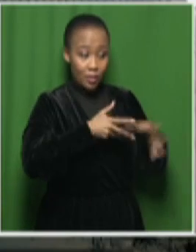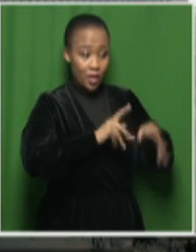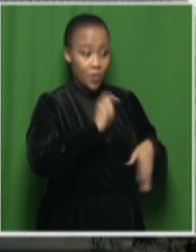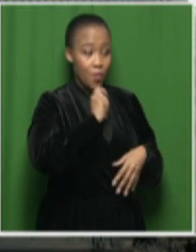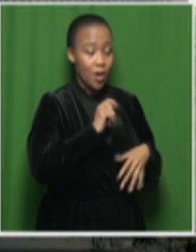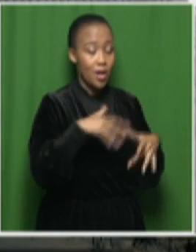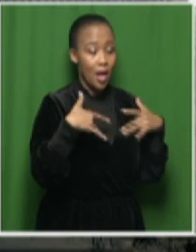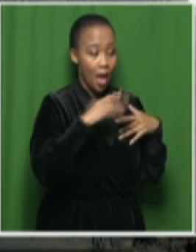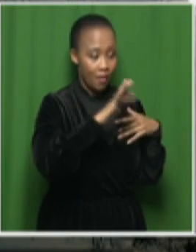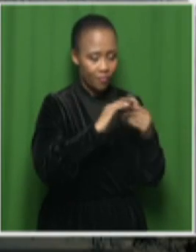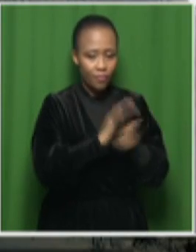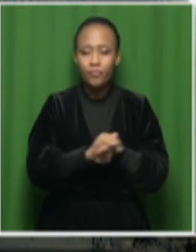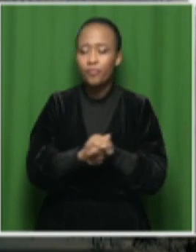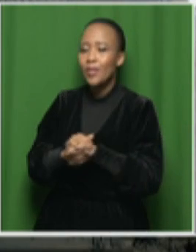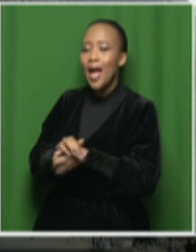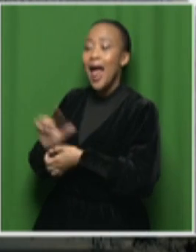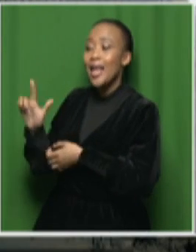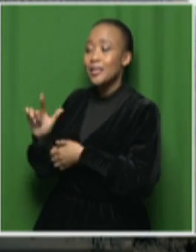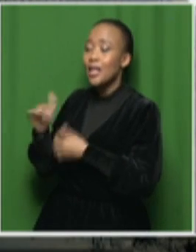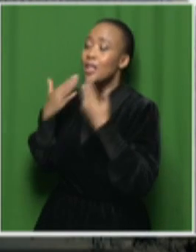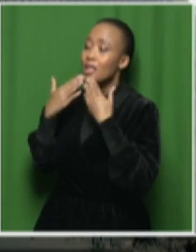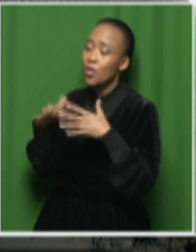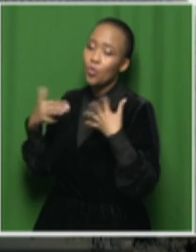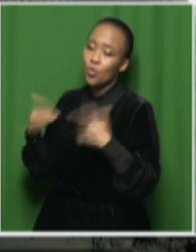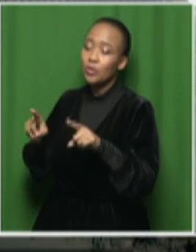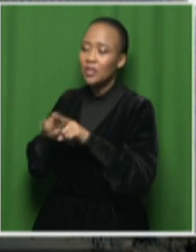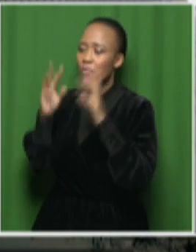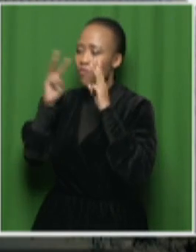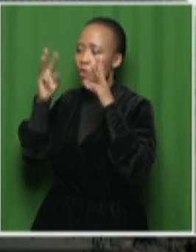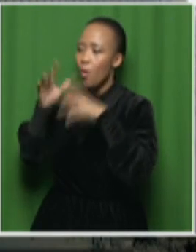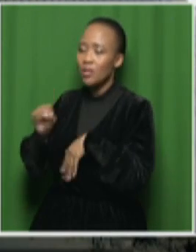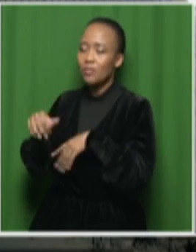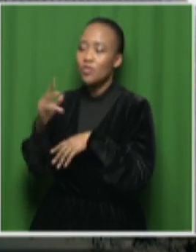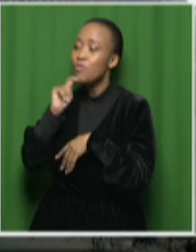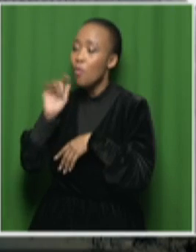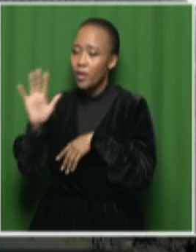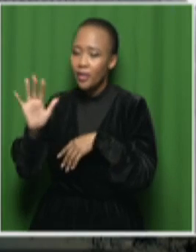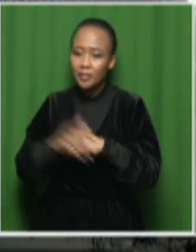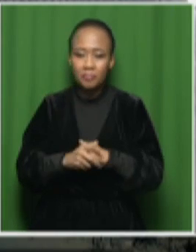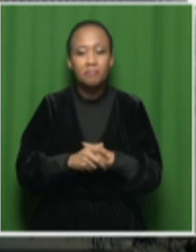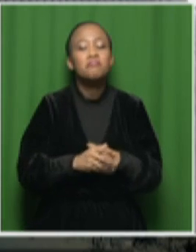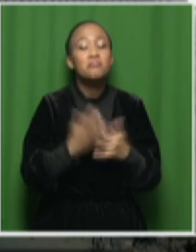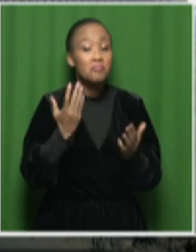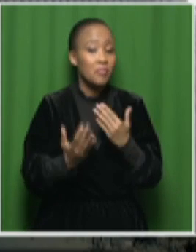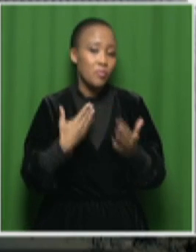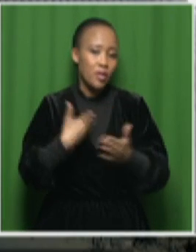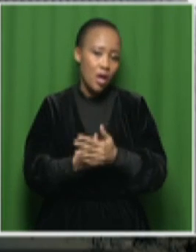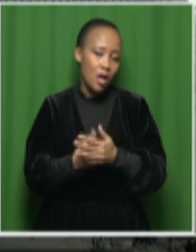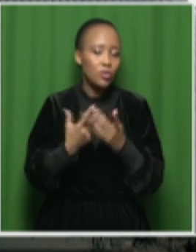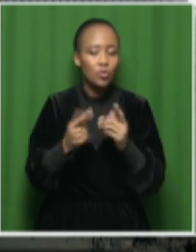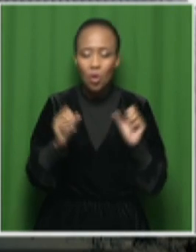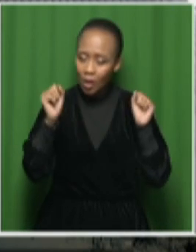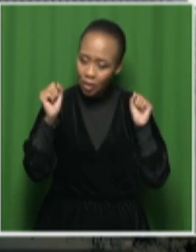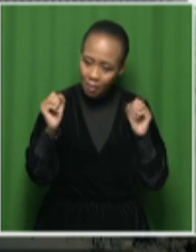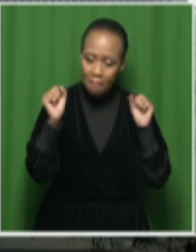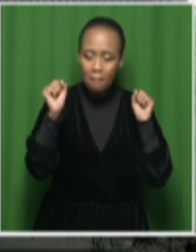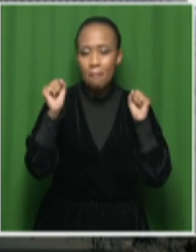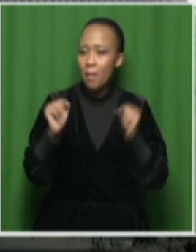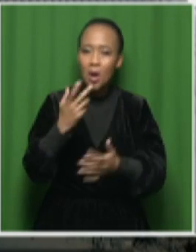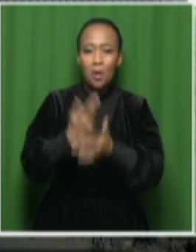Good morning to you, Lizelle, and to the viewers of SABC. Sandile, for context sake, perhaps you could talk to the phenomenon occurring, the drivers